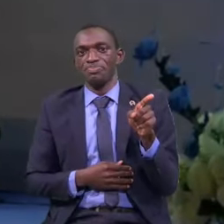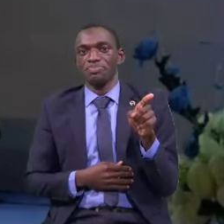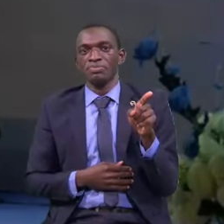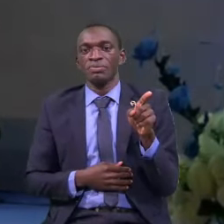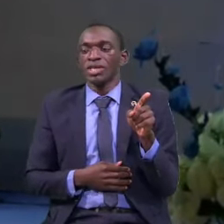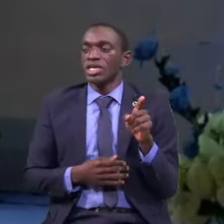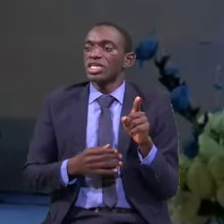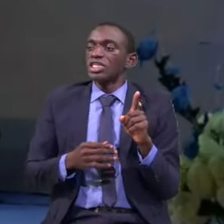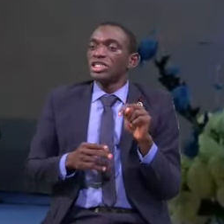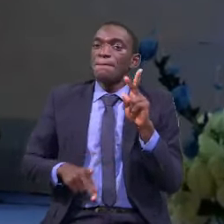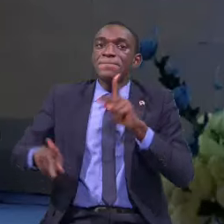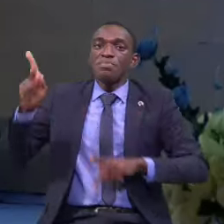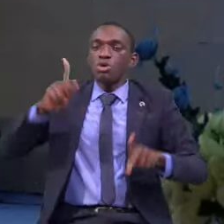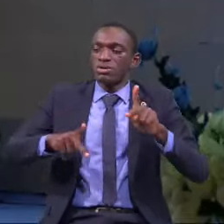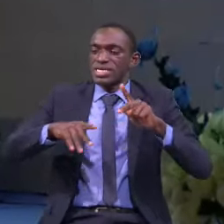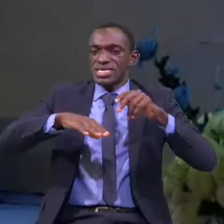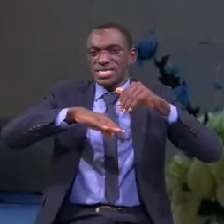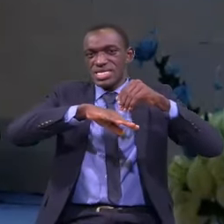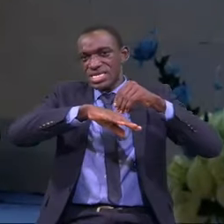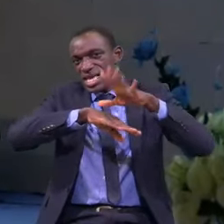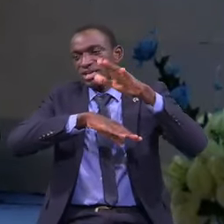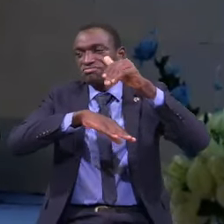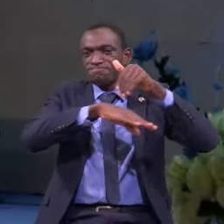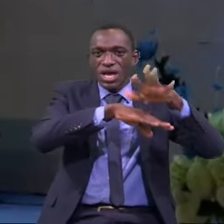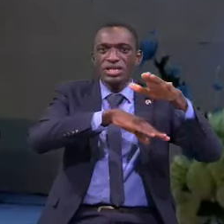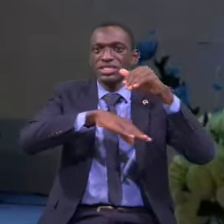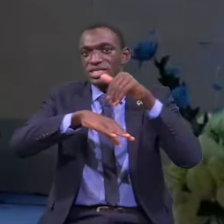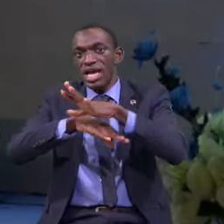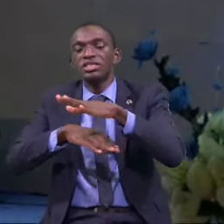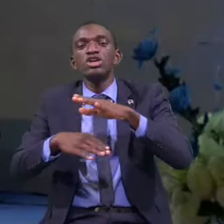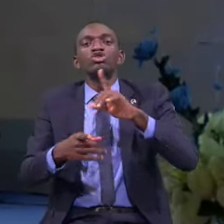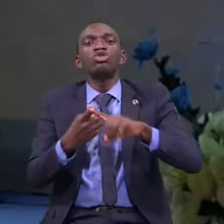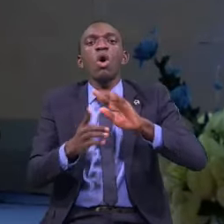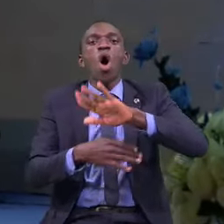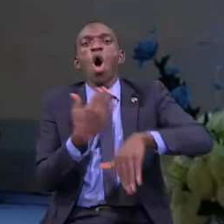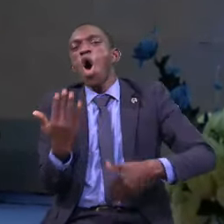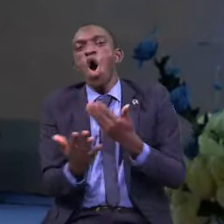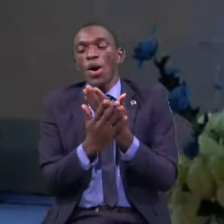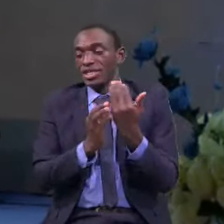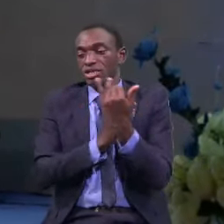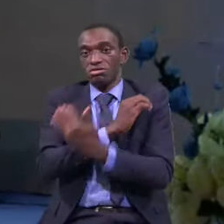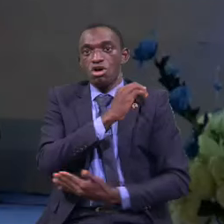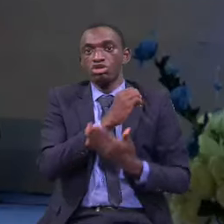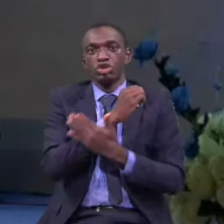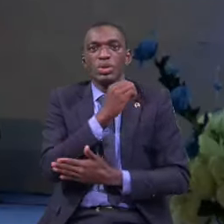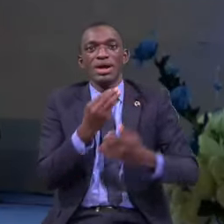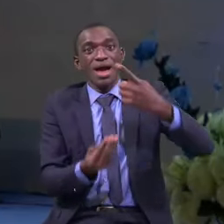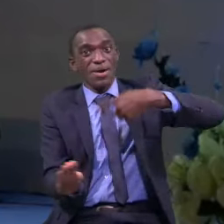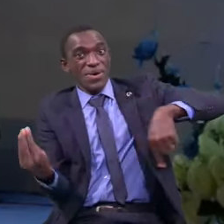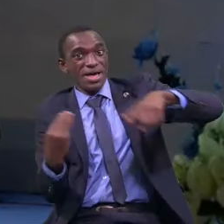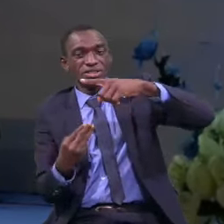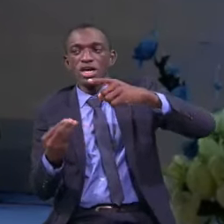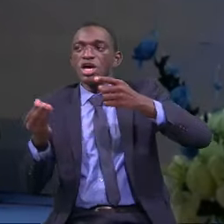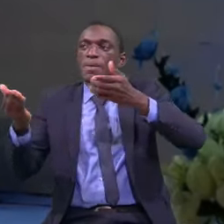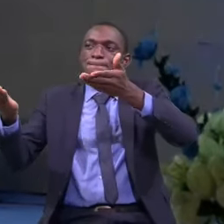they sent out into all that country round about and brought